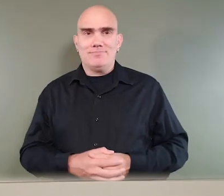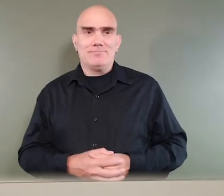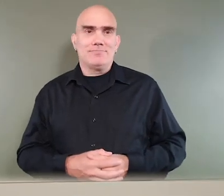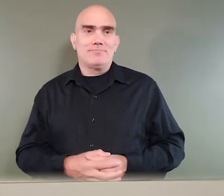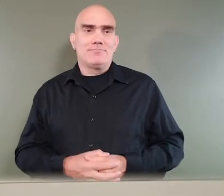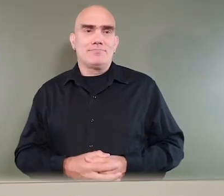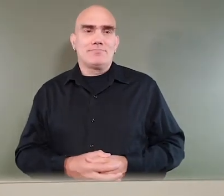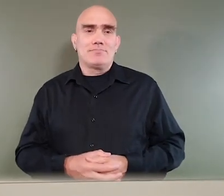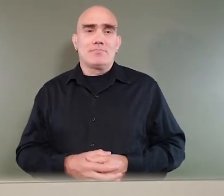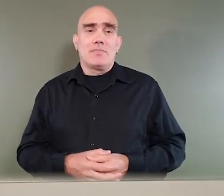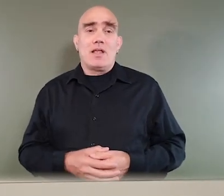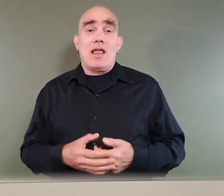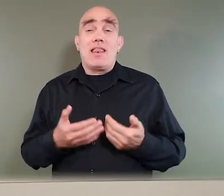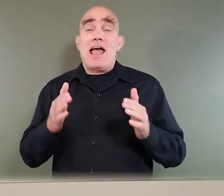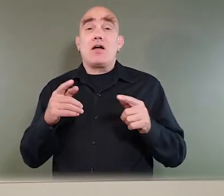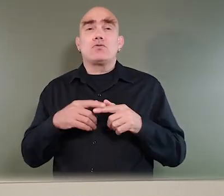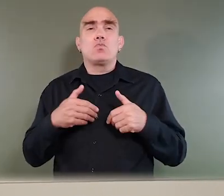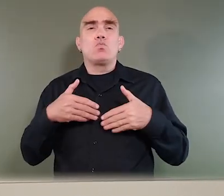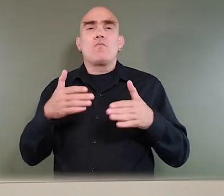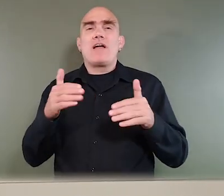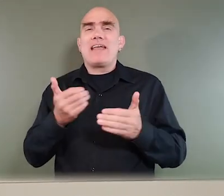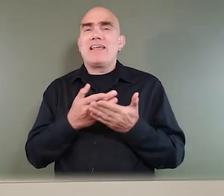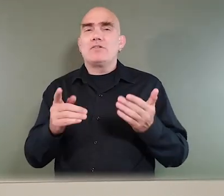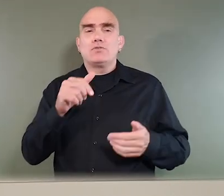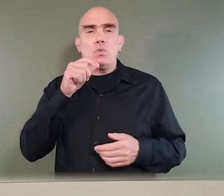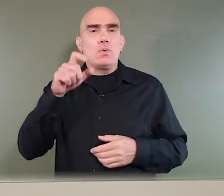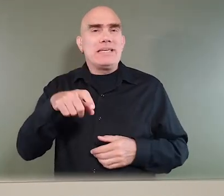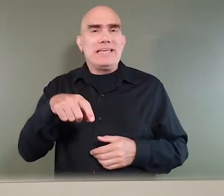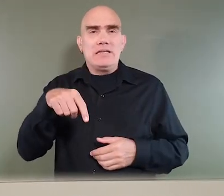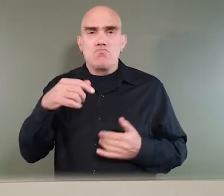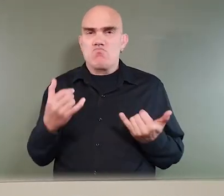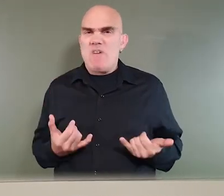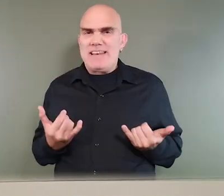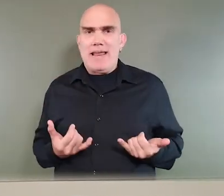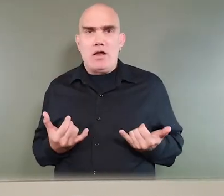allowing to move out anything you're not needing in this moment.